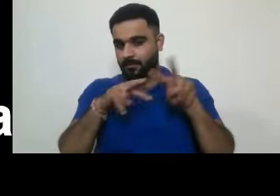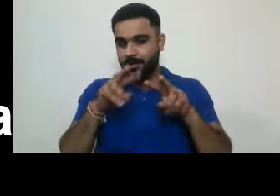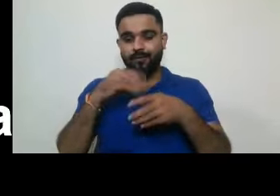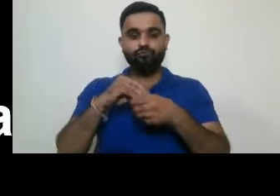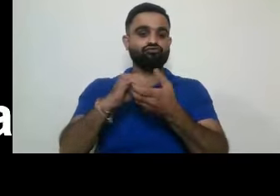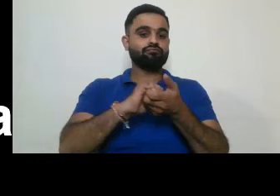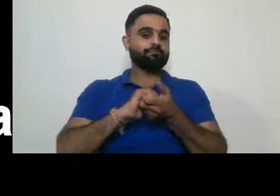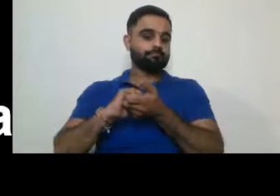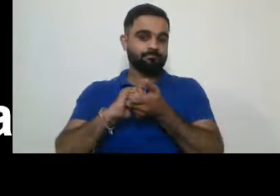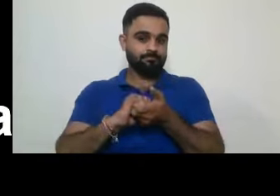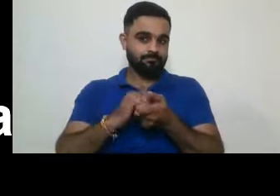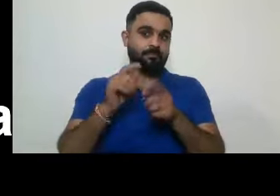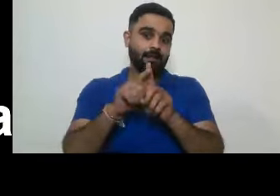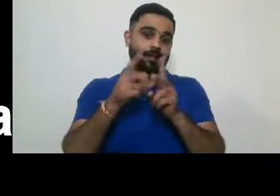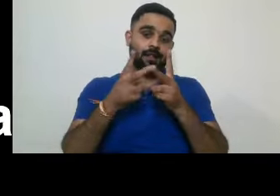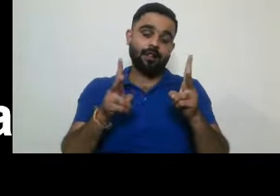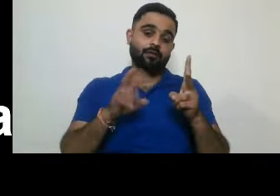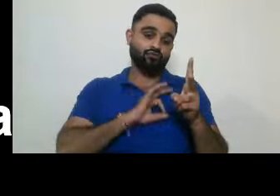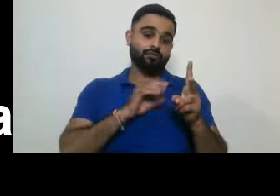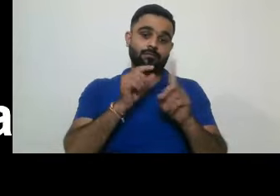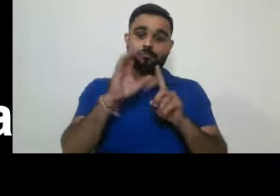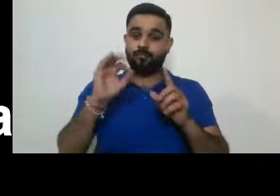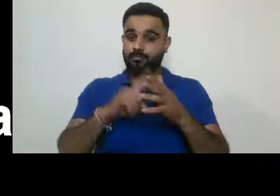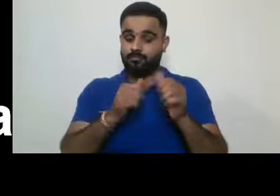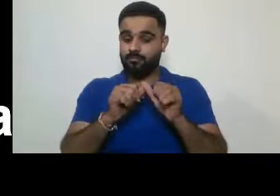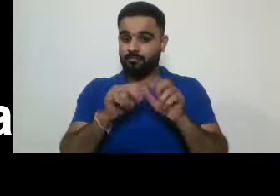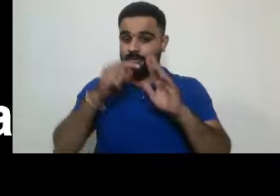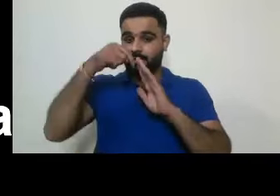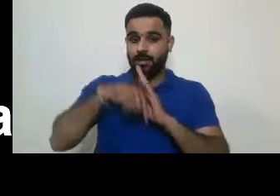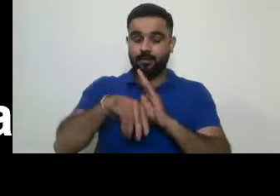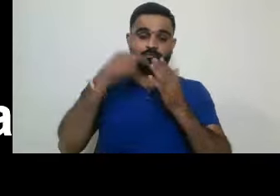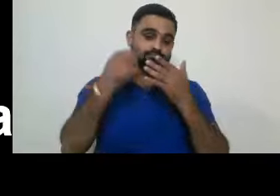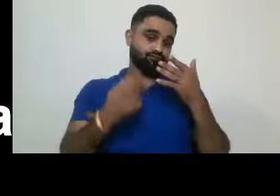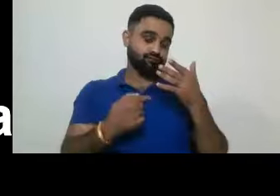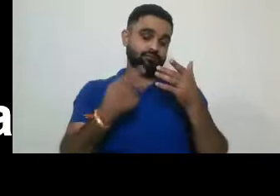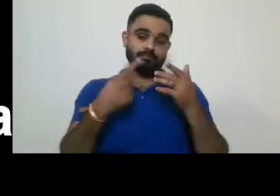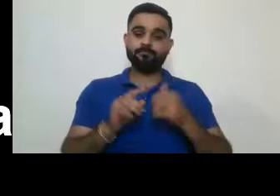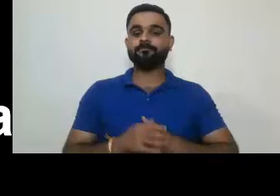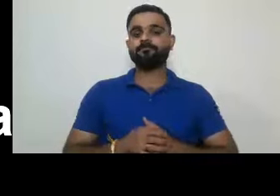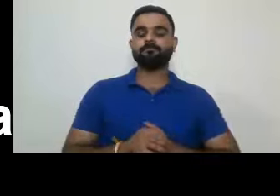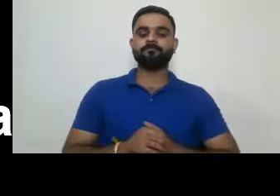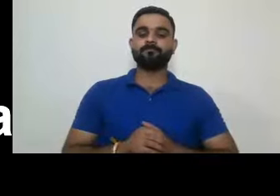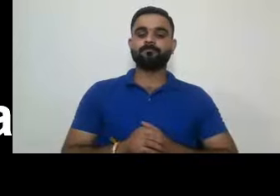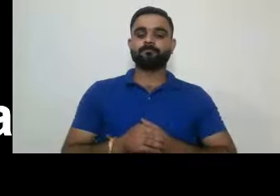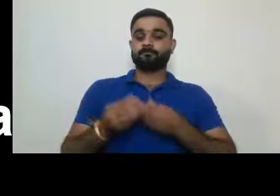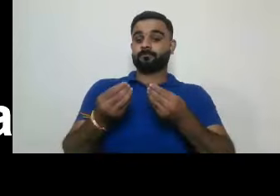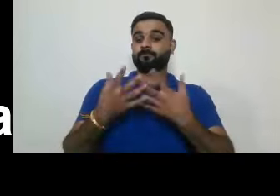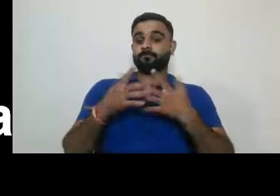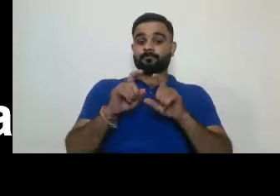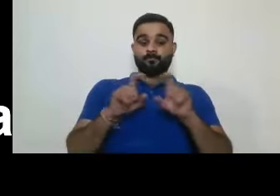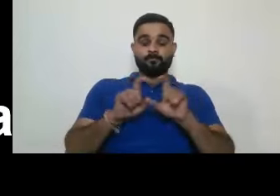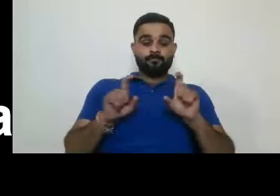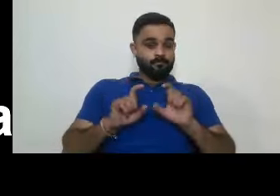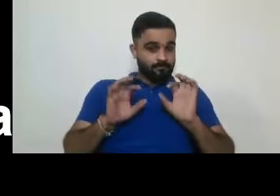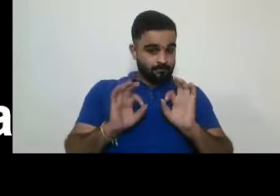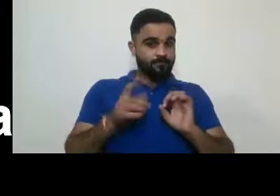engagement. Like DFID, I like that, Pooja. DFID is on our list. That's correct. Gives correct responses, very